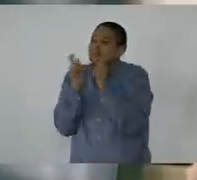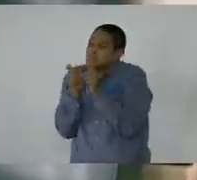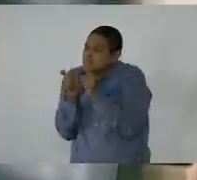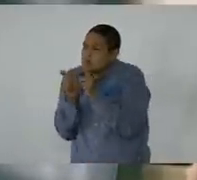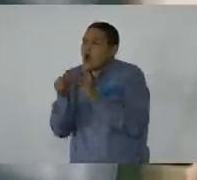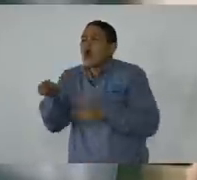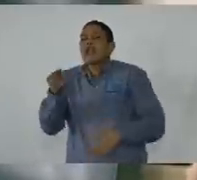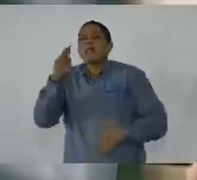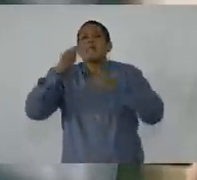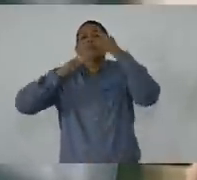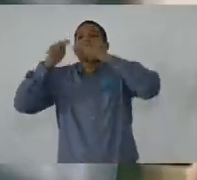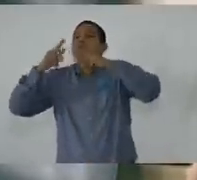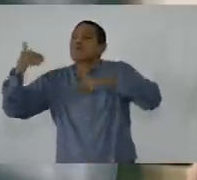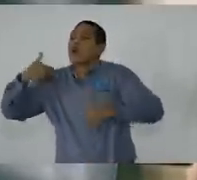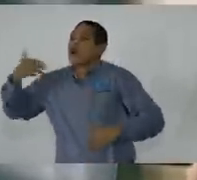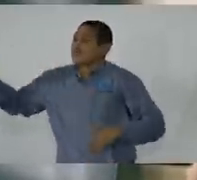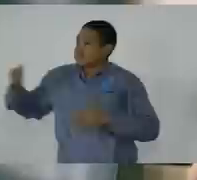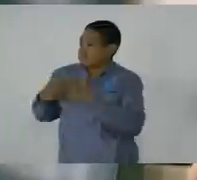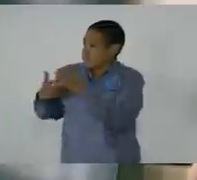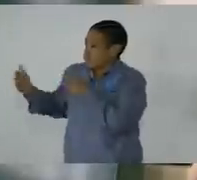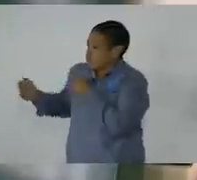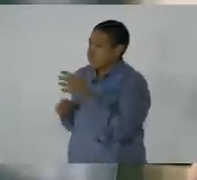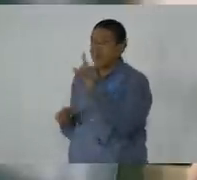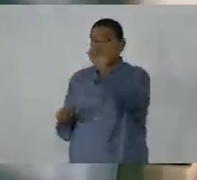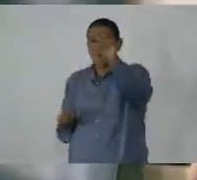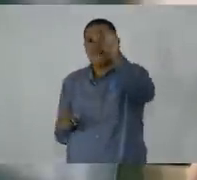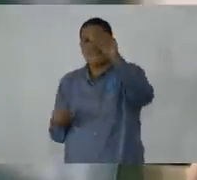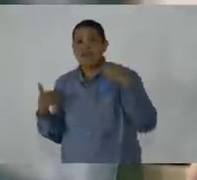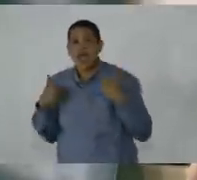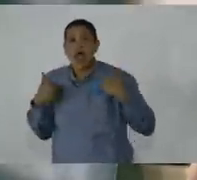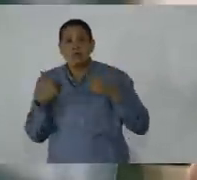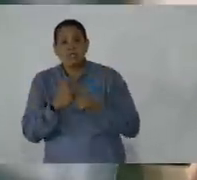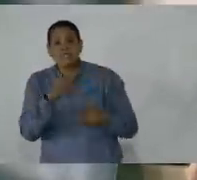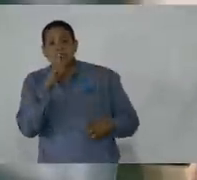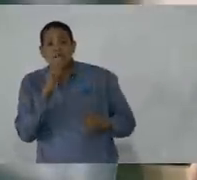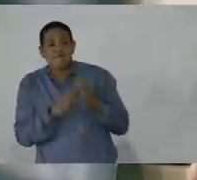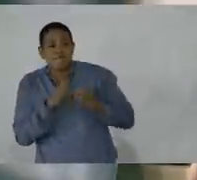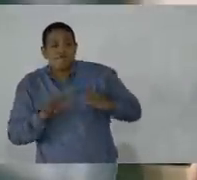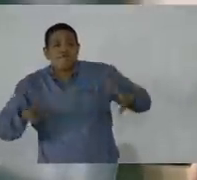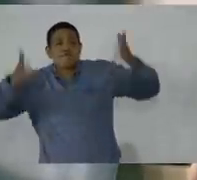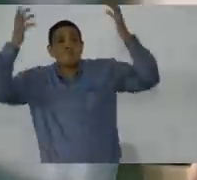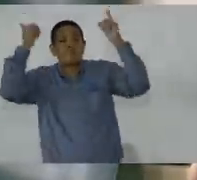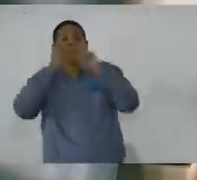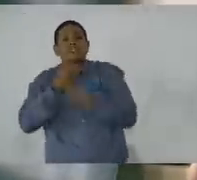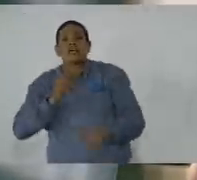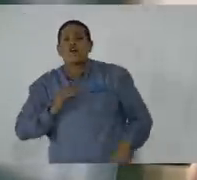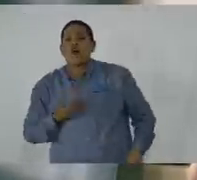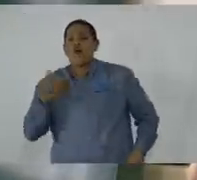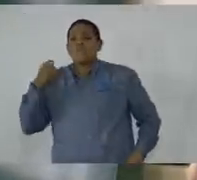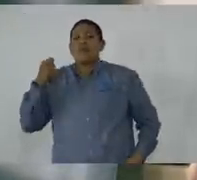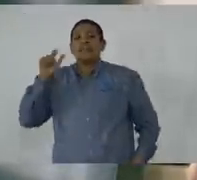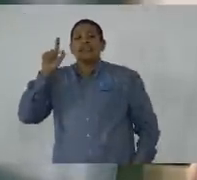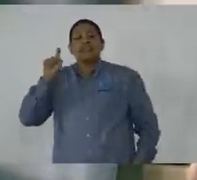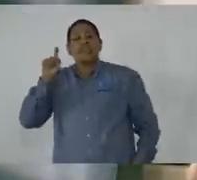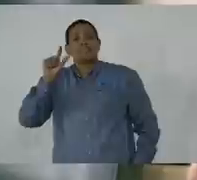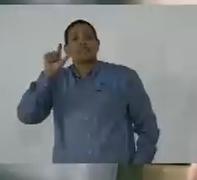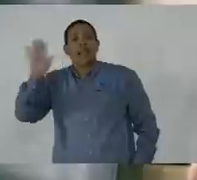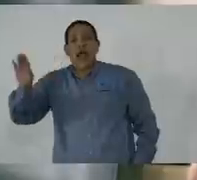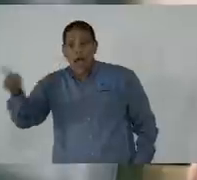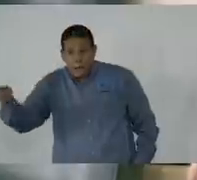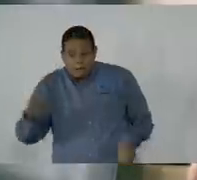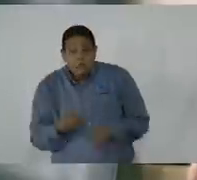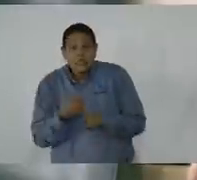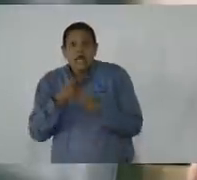ruminant building to house 150 animals, the renovation of our milk testing laboratory,